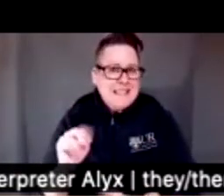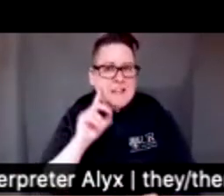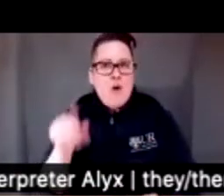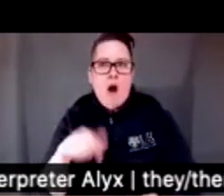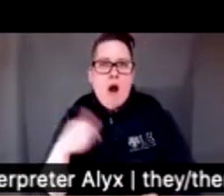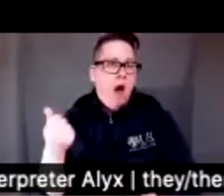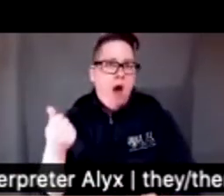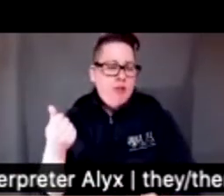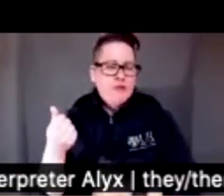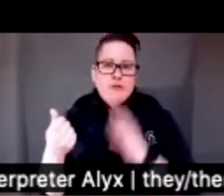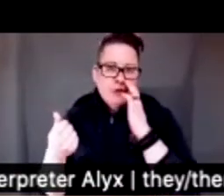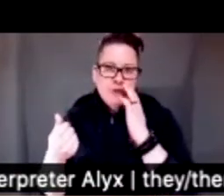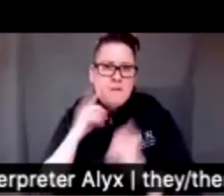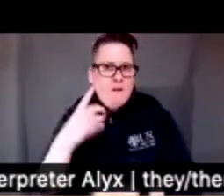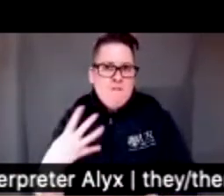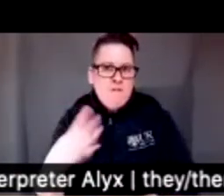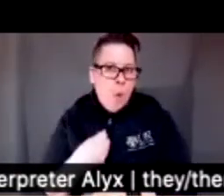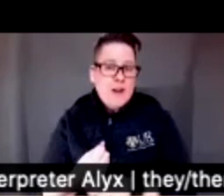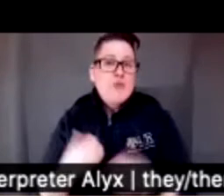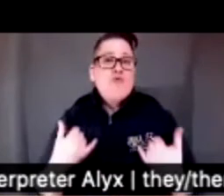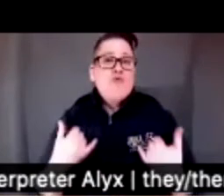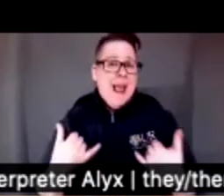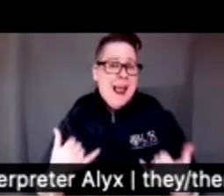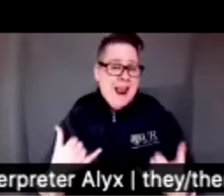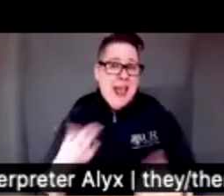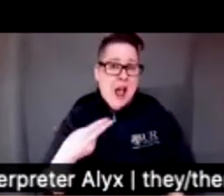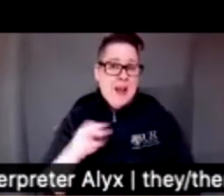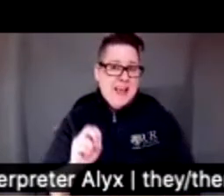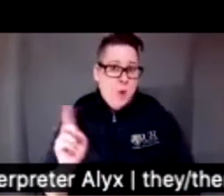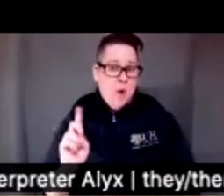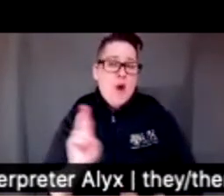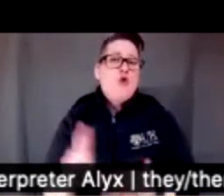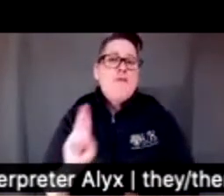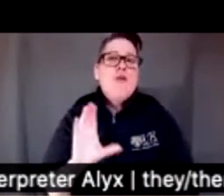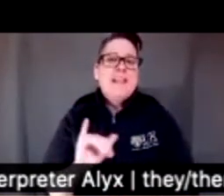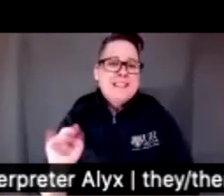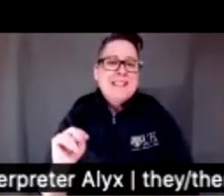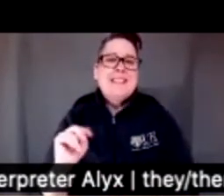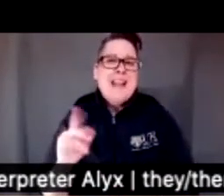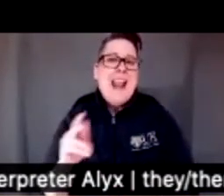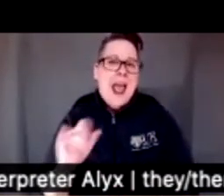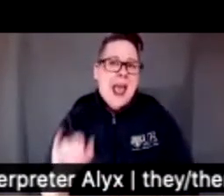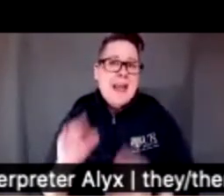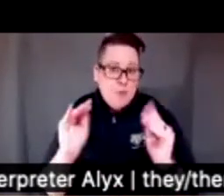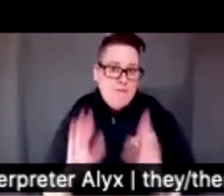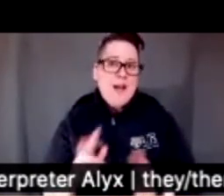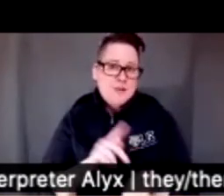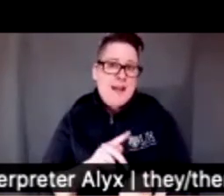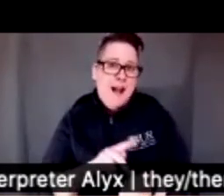4 years. And he is right now at University of Cincinnati as a professor of